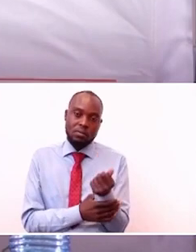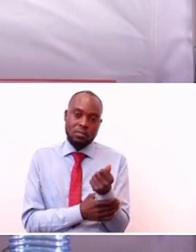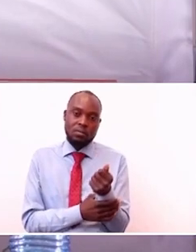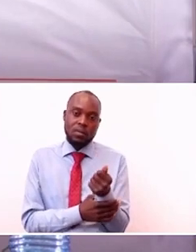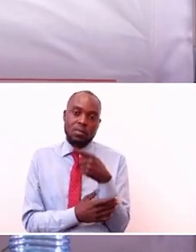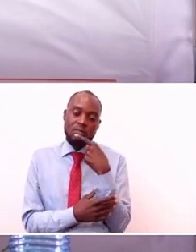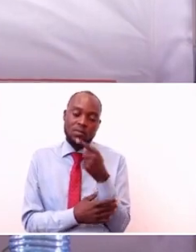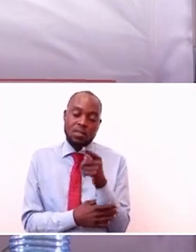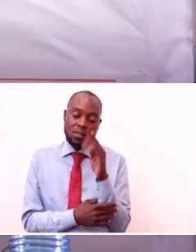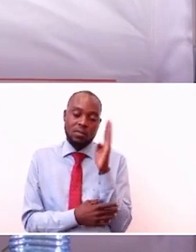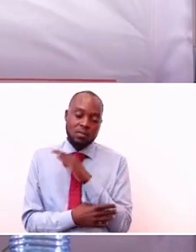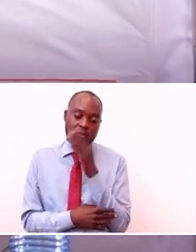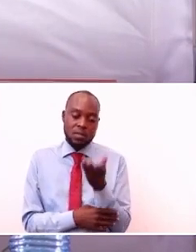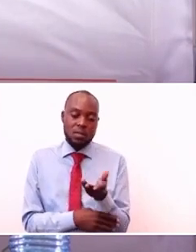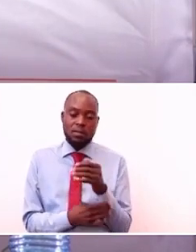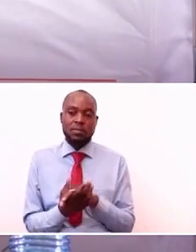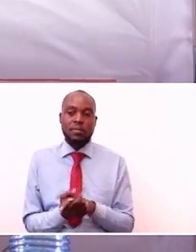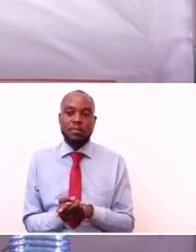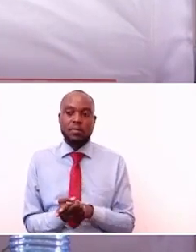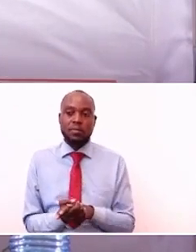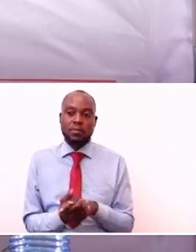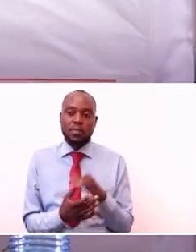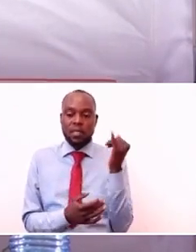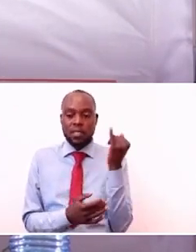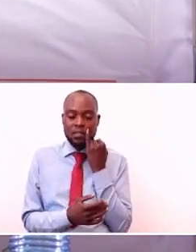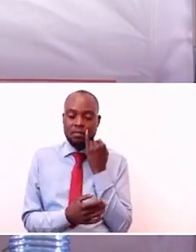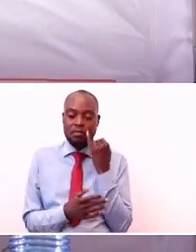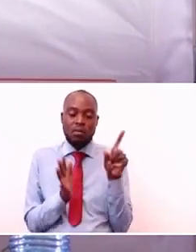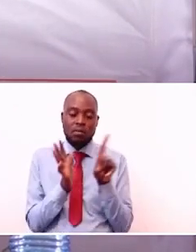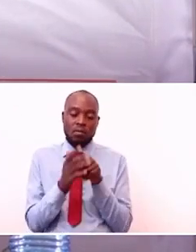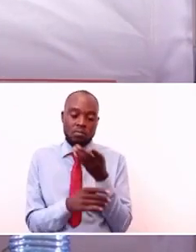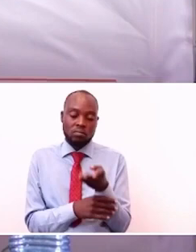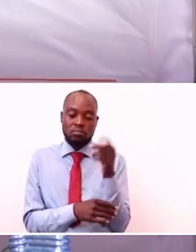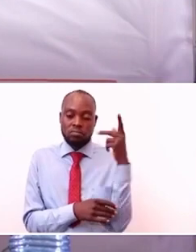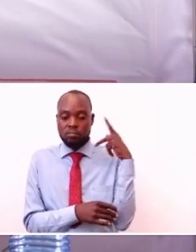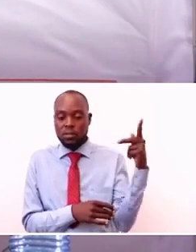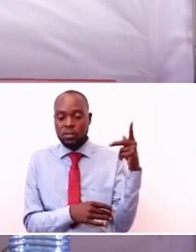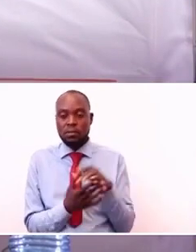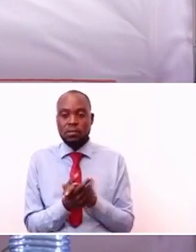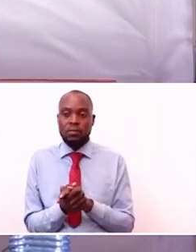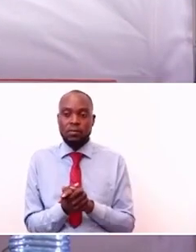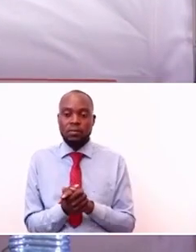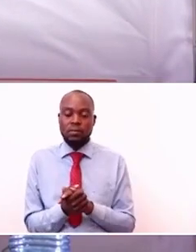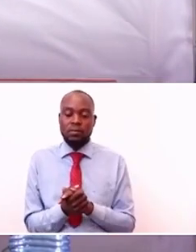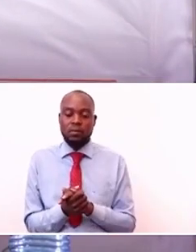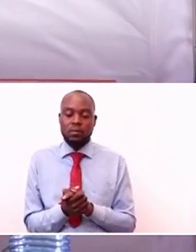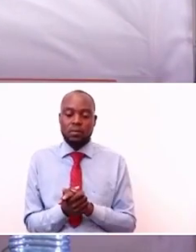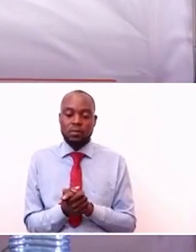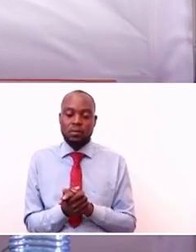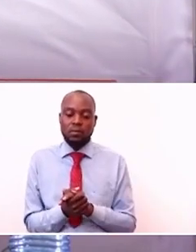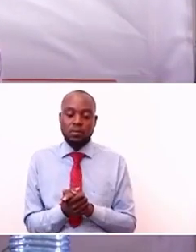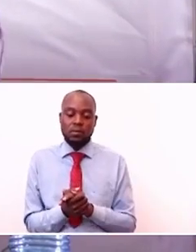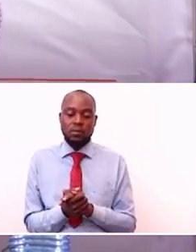say one last thing. If the regulator in Kenya was not